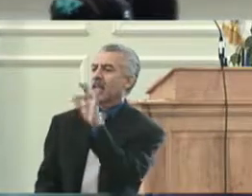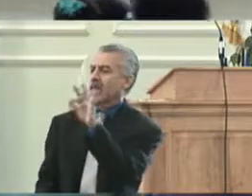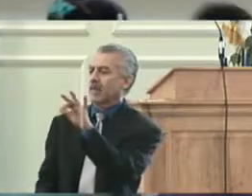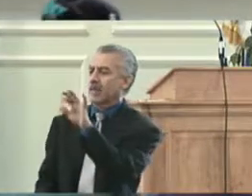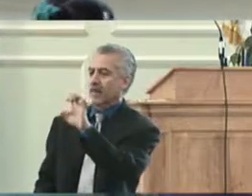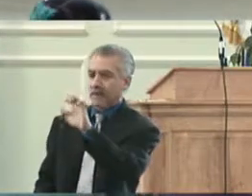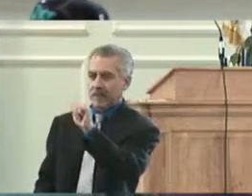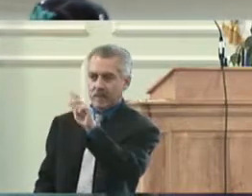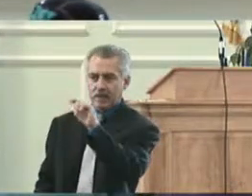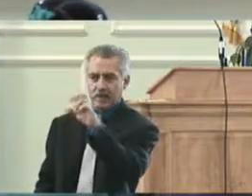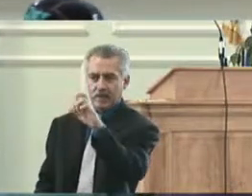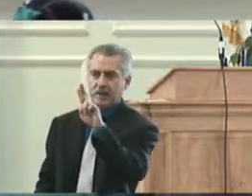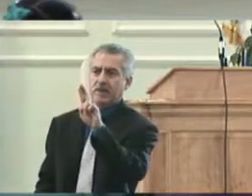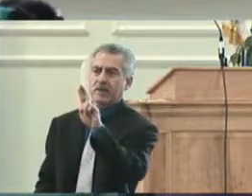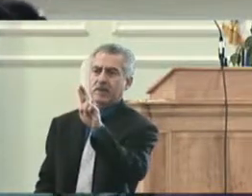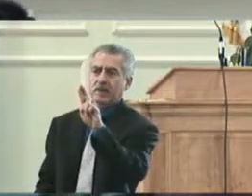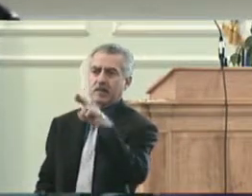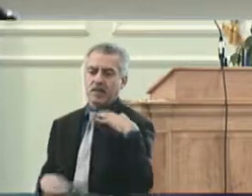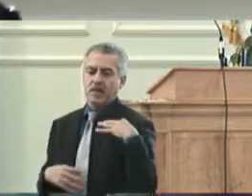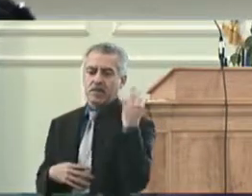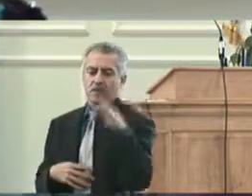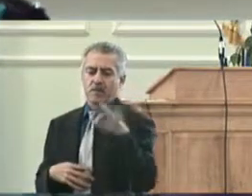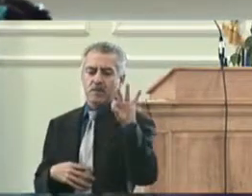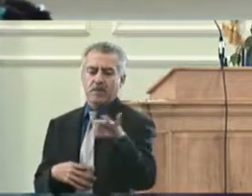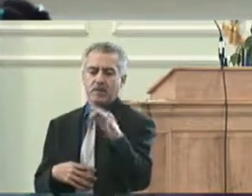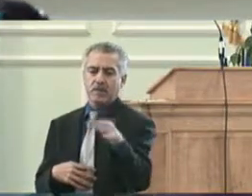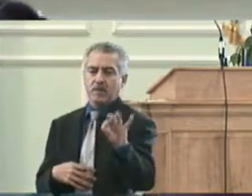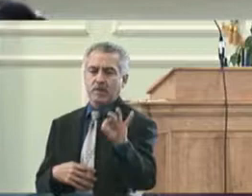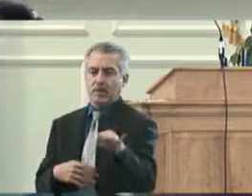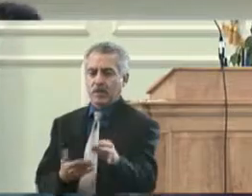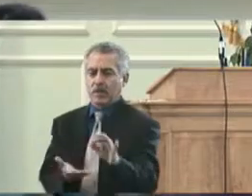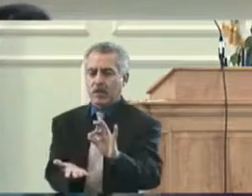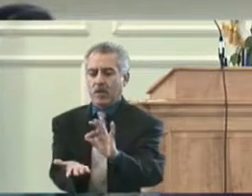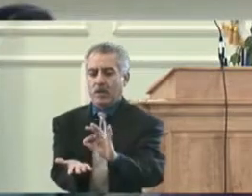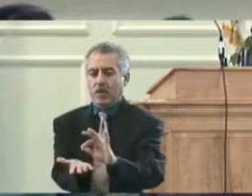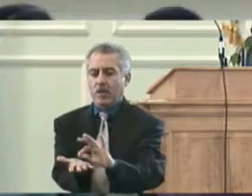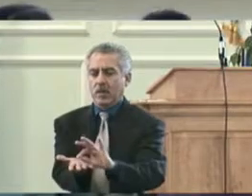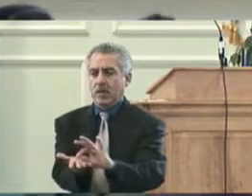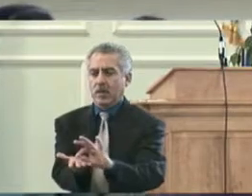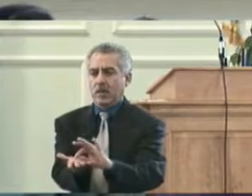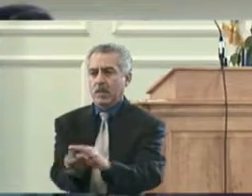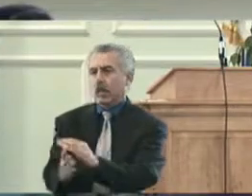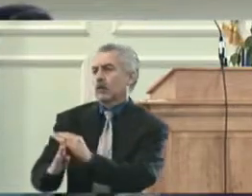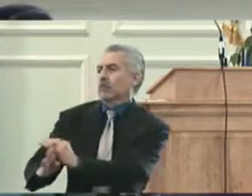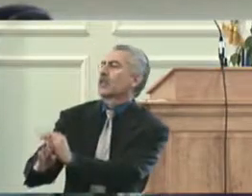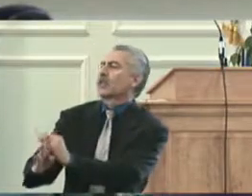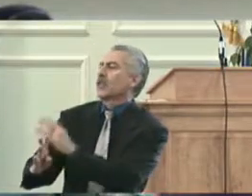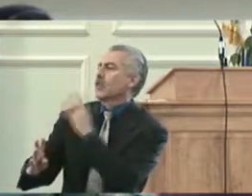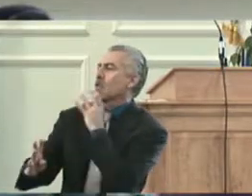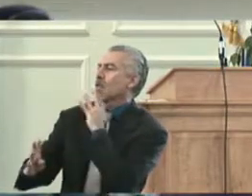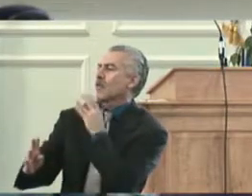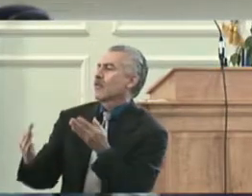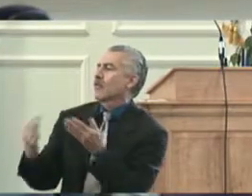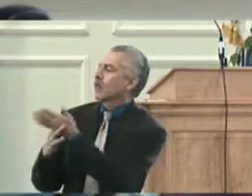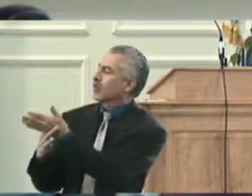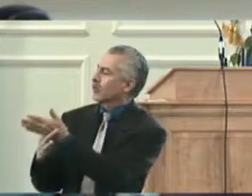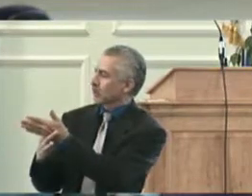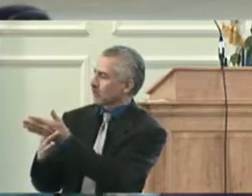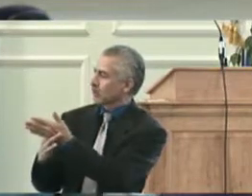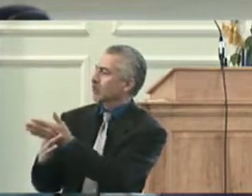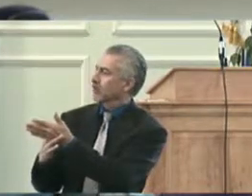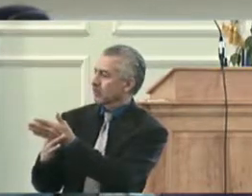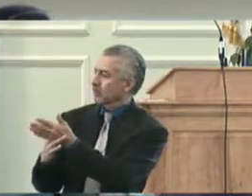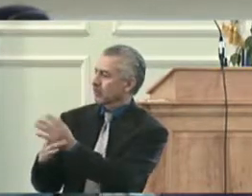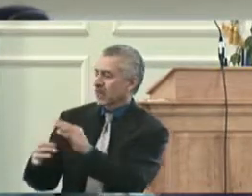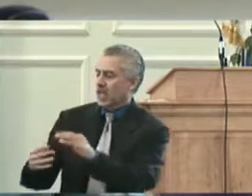They have like a wax, so it does not allow water to go through those hairs, and it helps them to kind